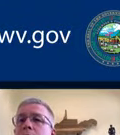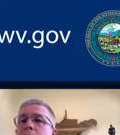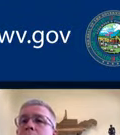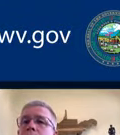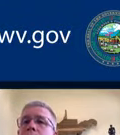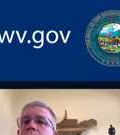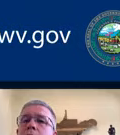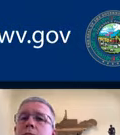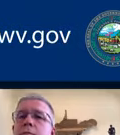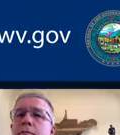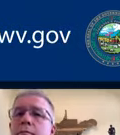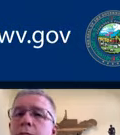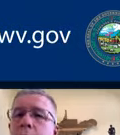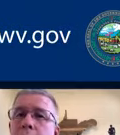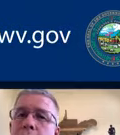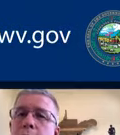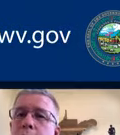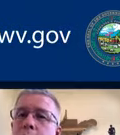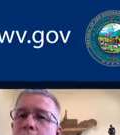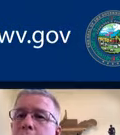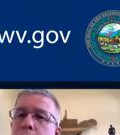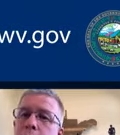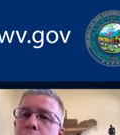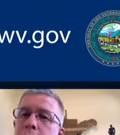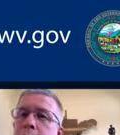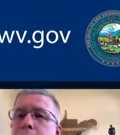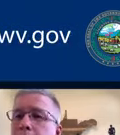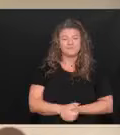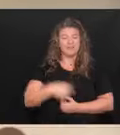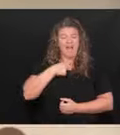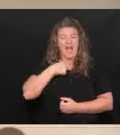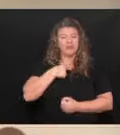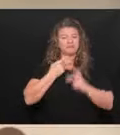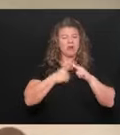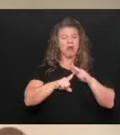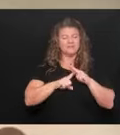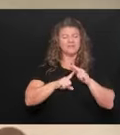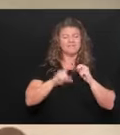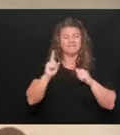take this, please. Yes, sir. And I'll start out.